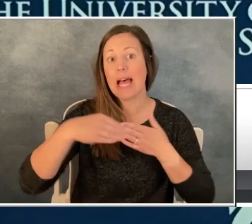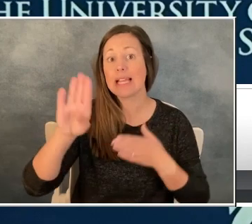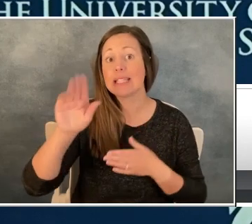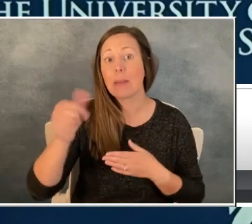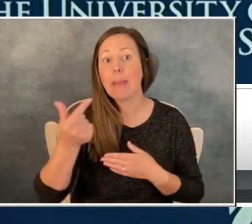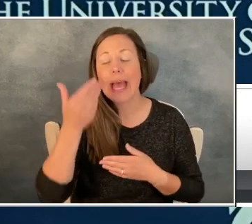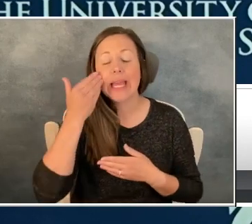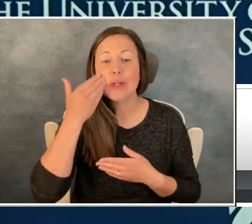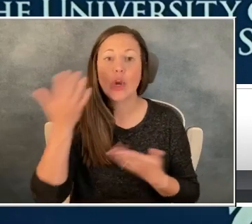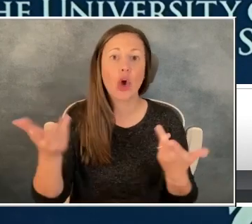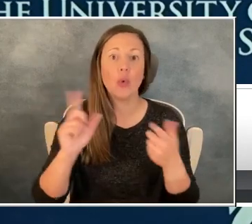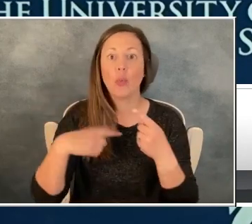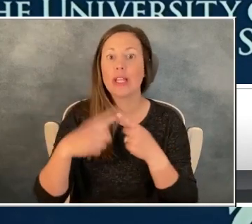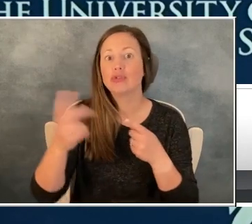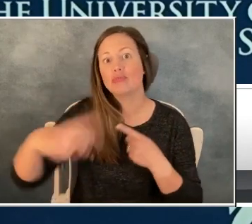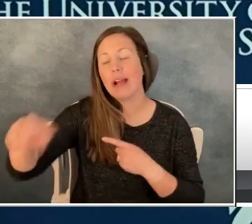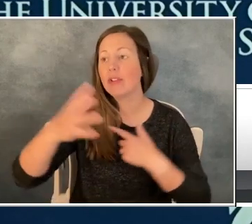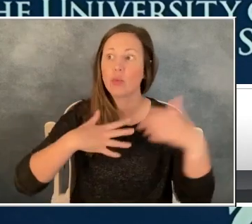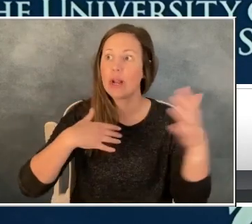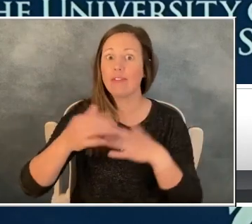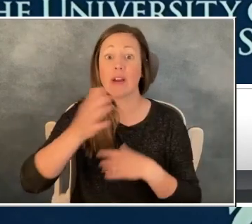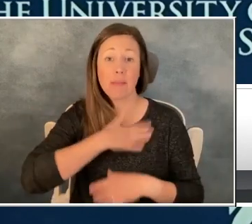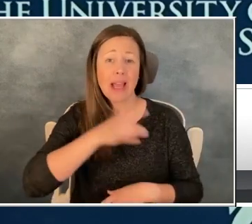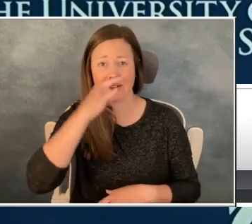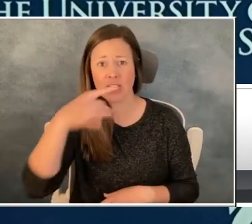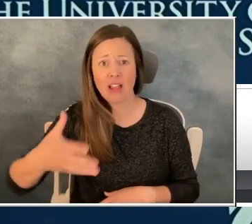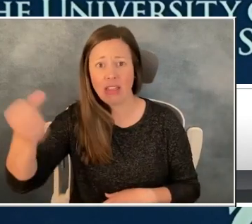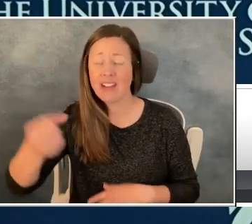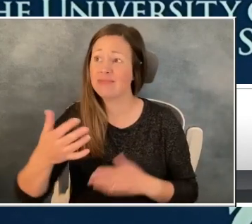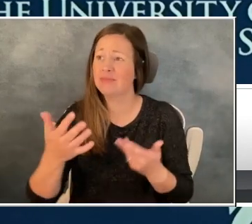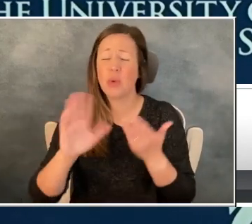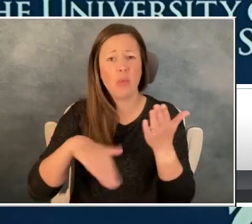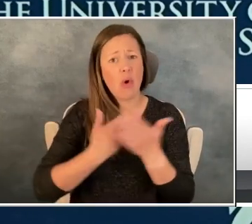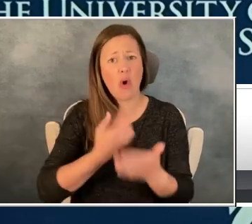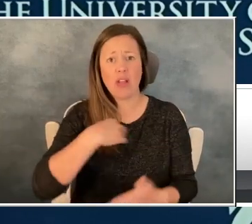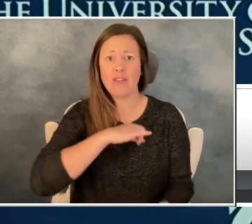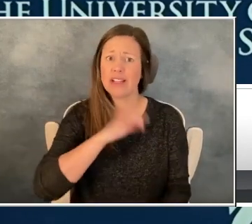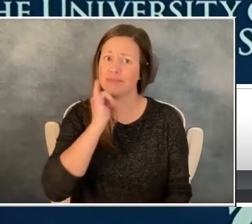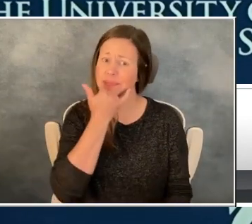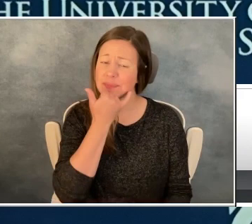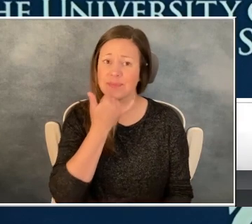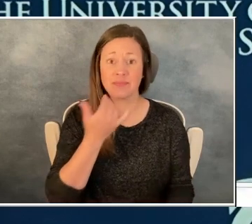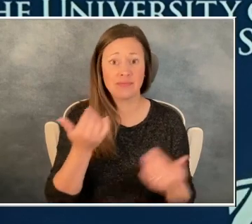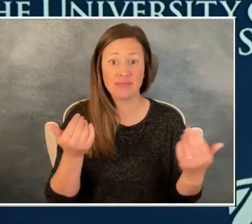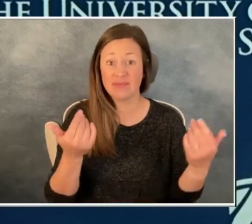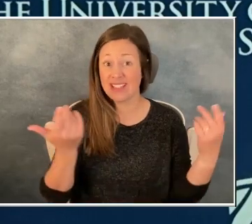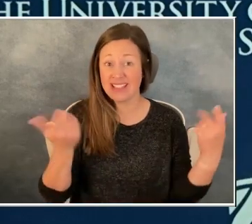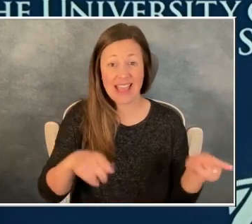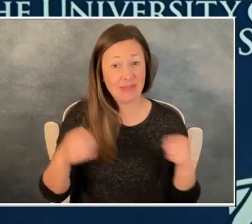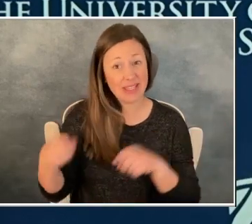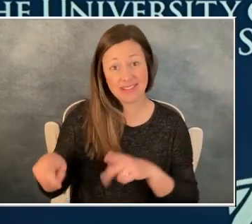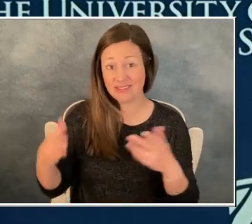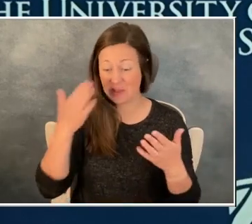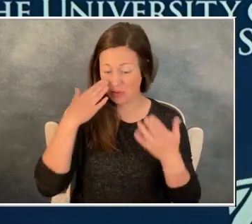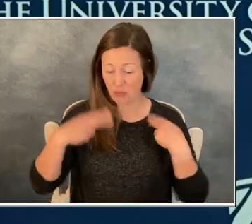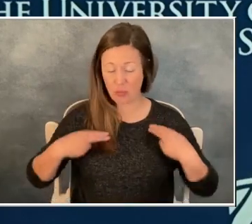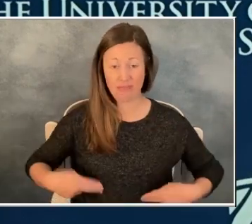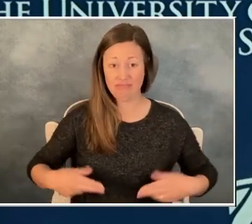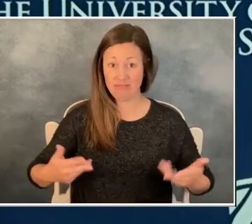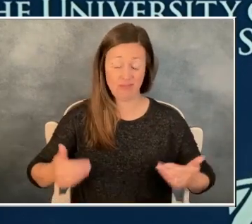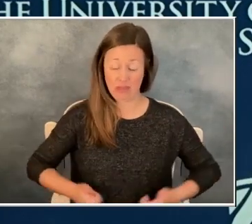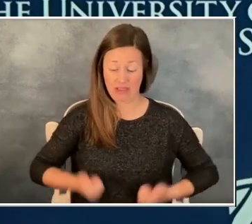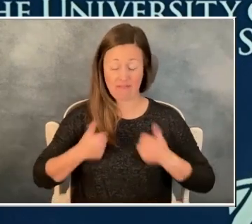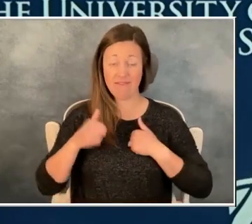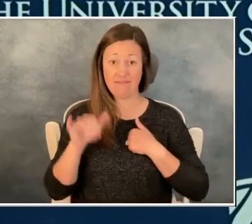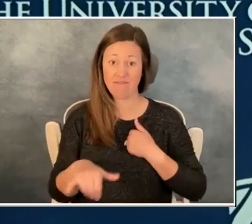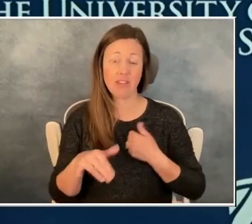thing. So we all make mistakes, and it's just part of life. And don't think